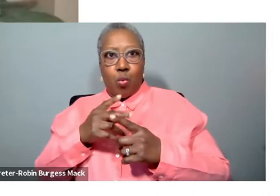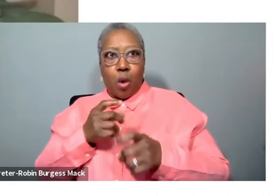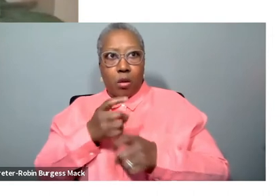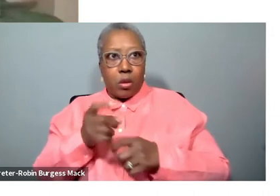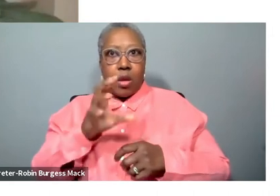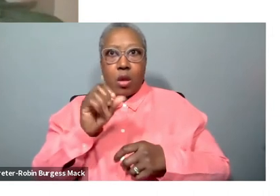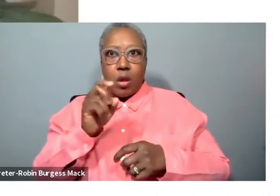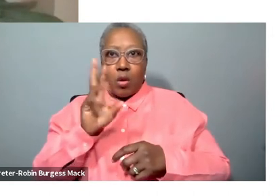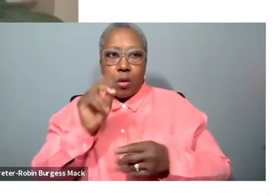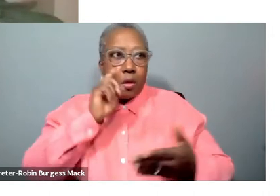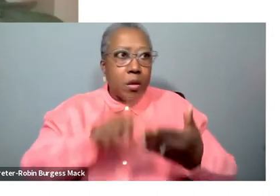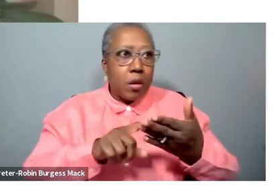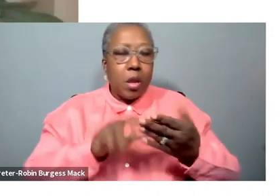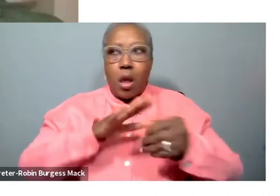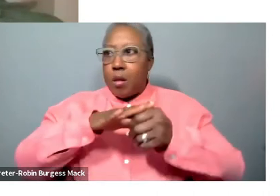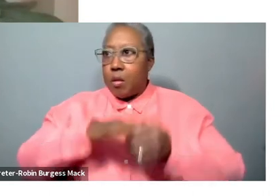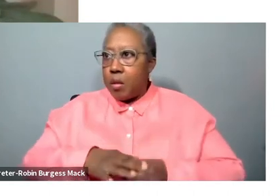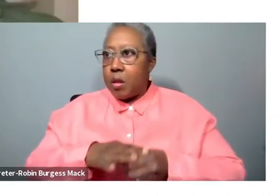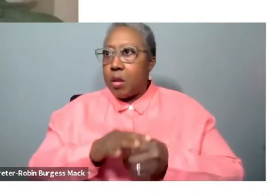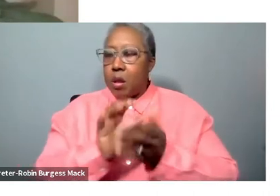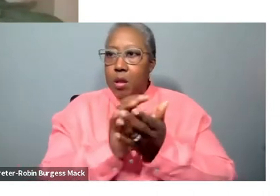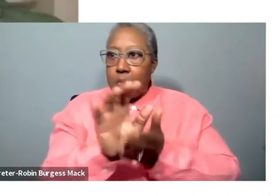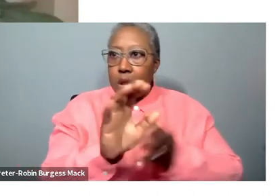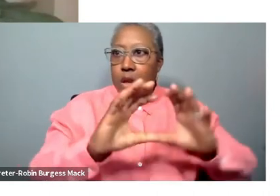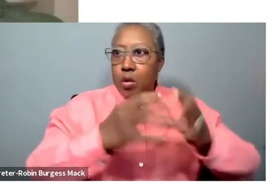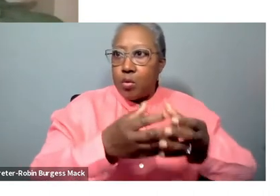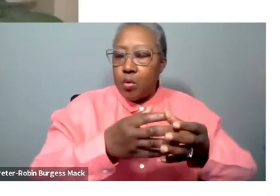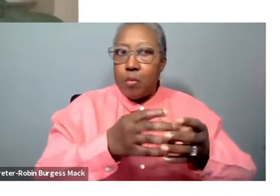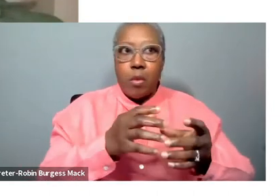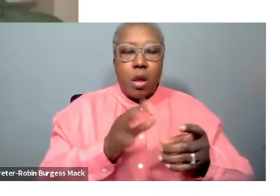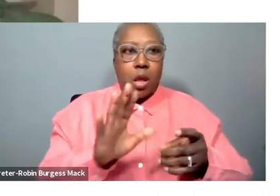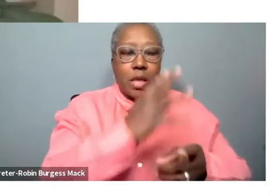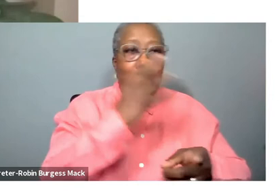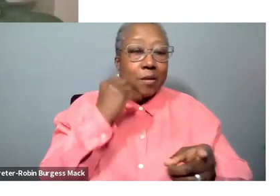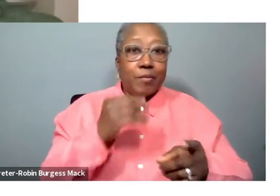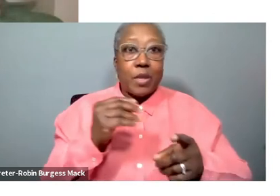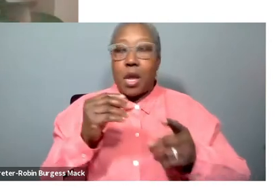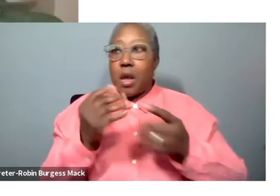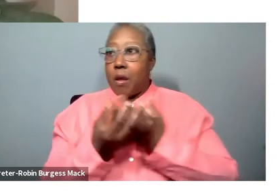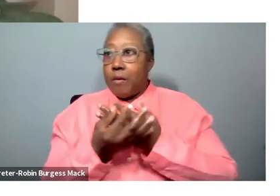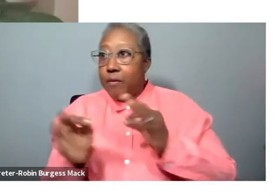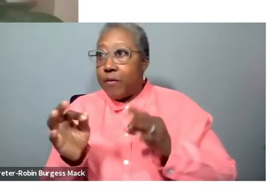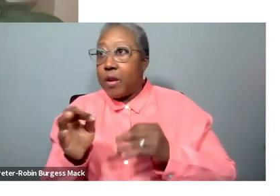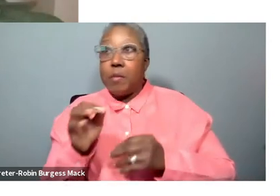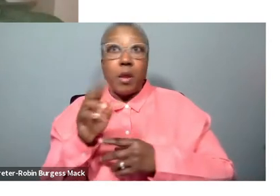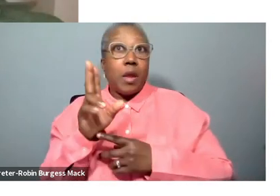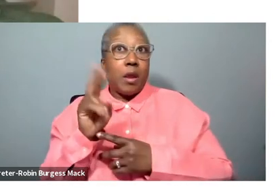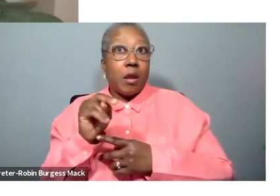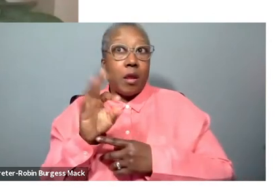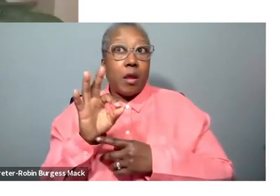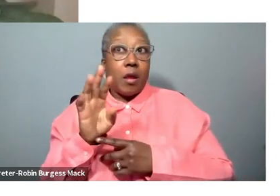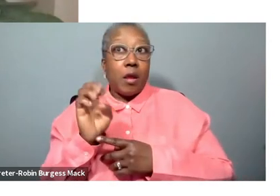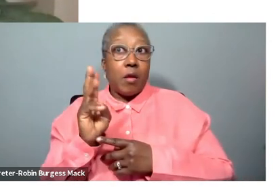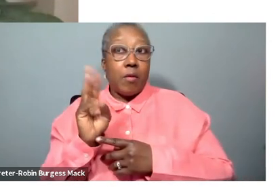here, about the oppression of marginalized groups, about the freedoms and unfreedoms of